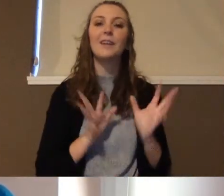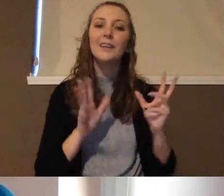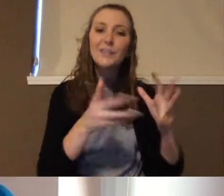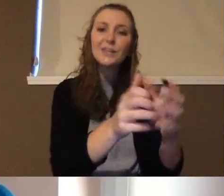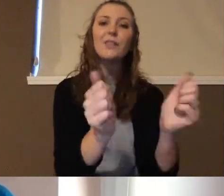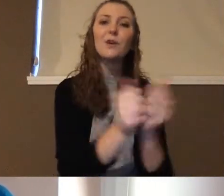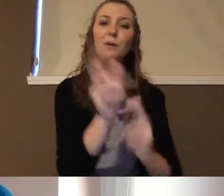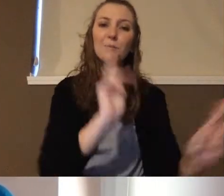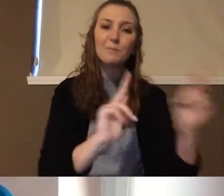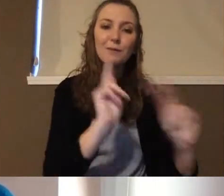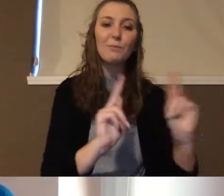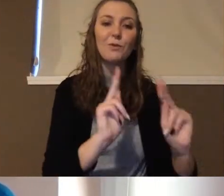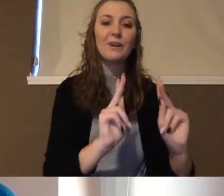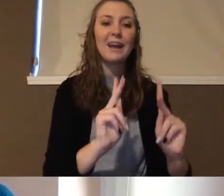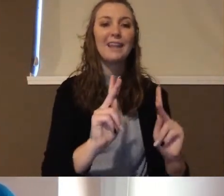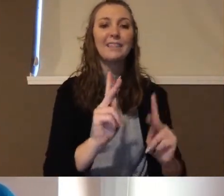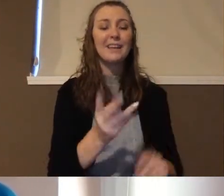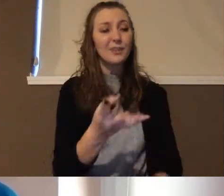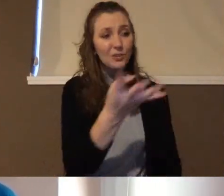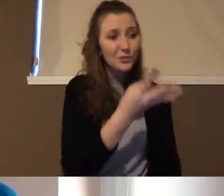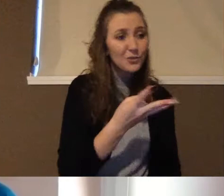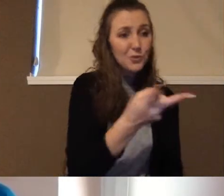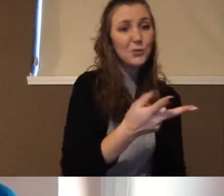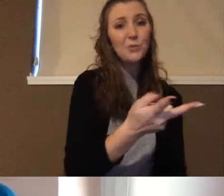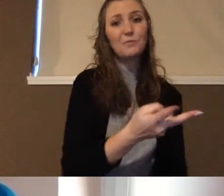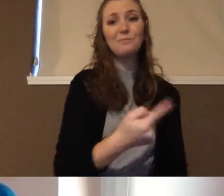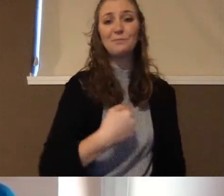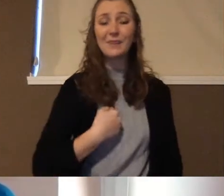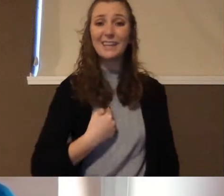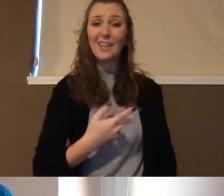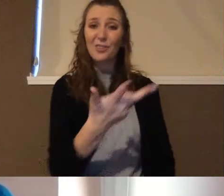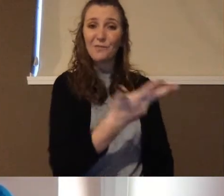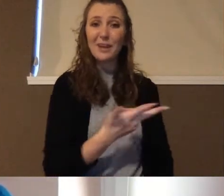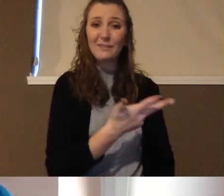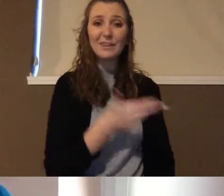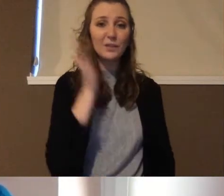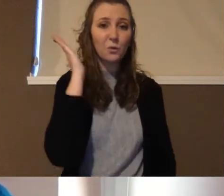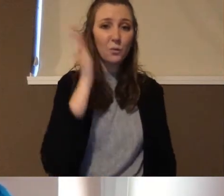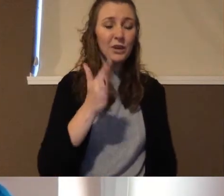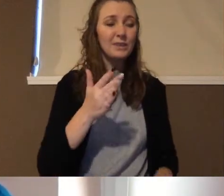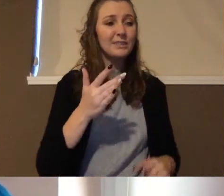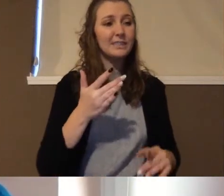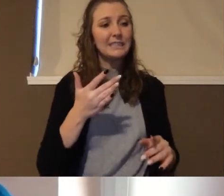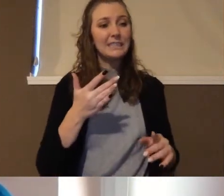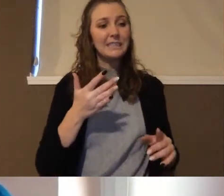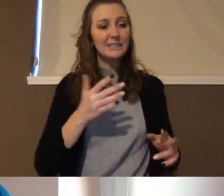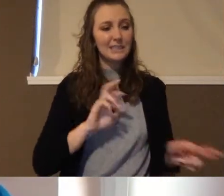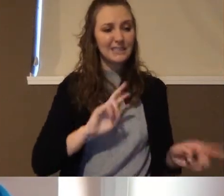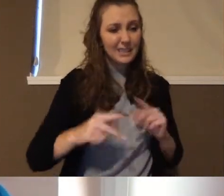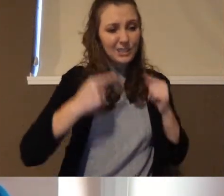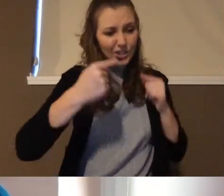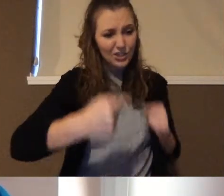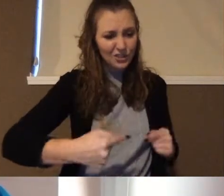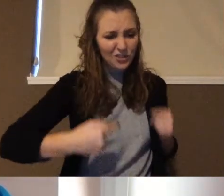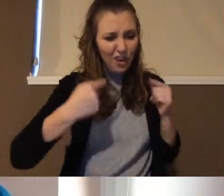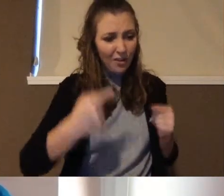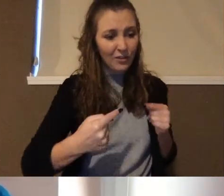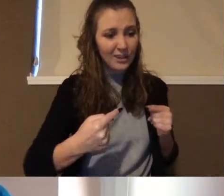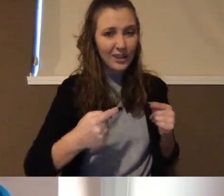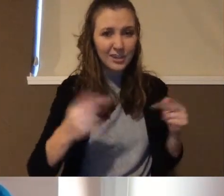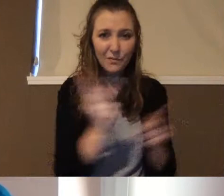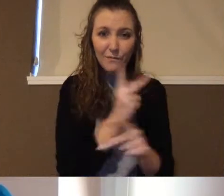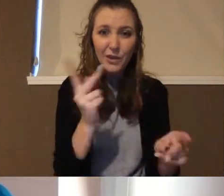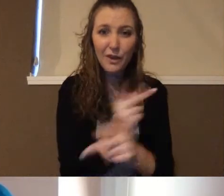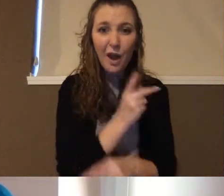into this moment. Gather with several others. And then you and I will